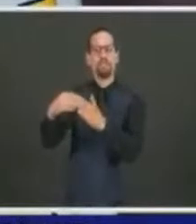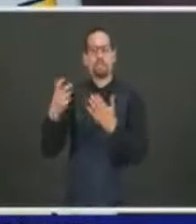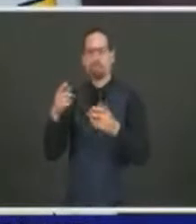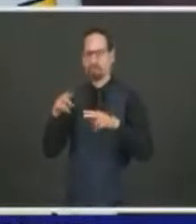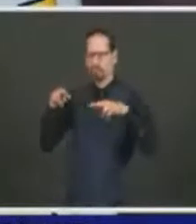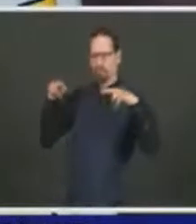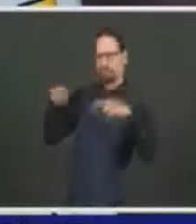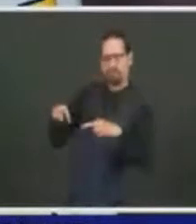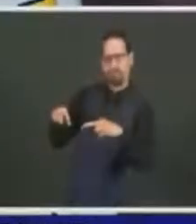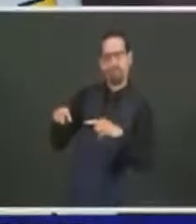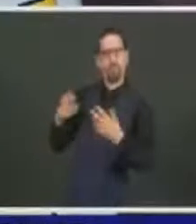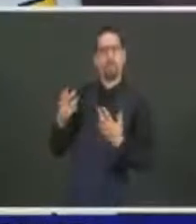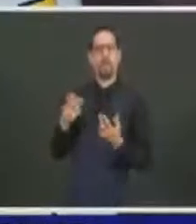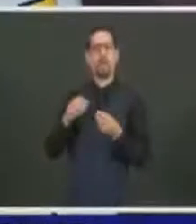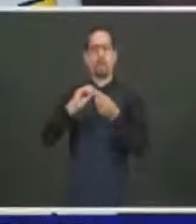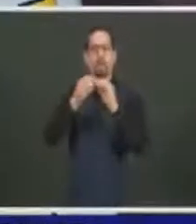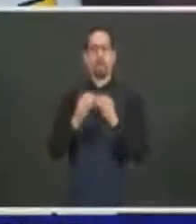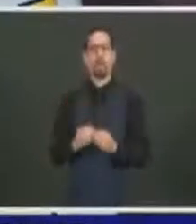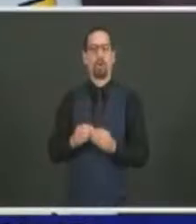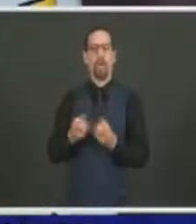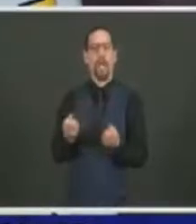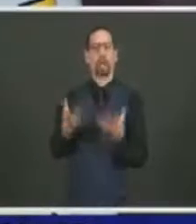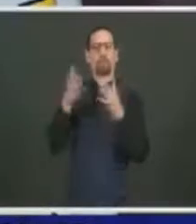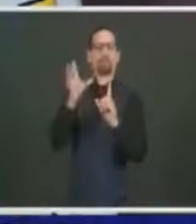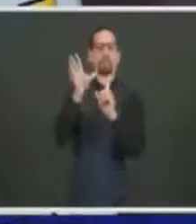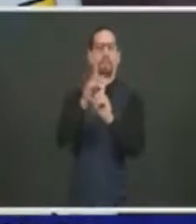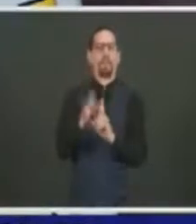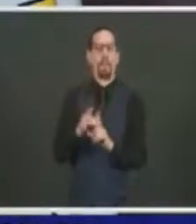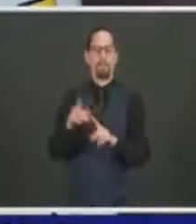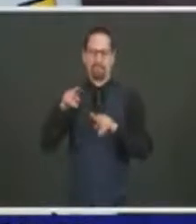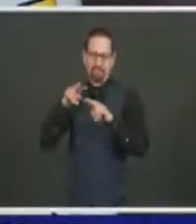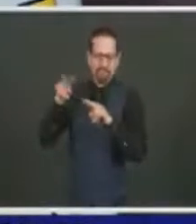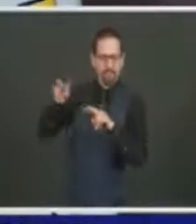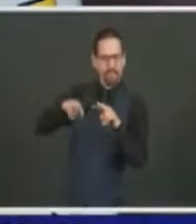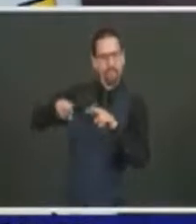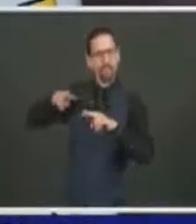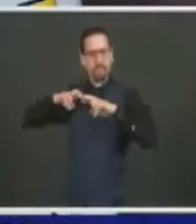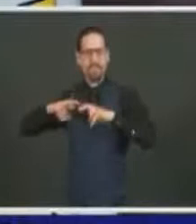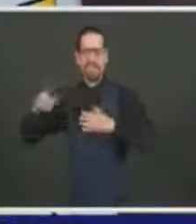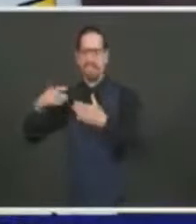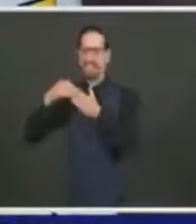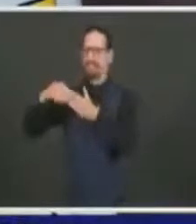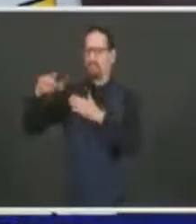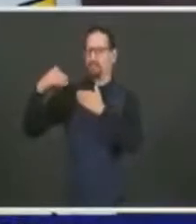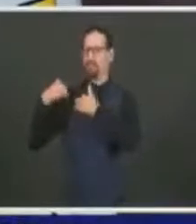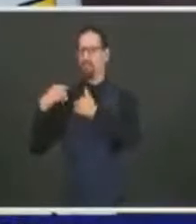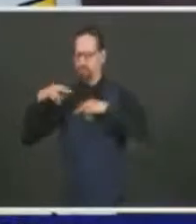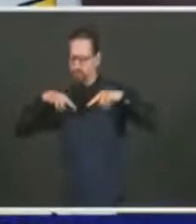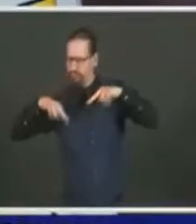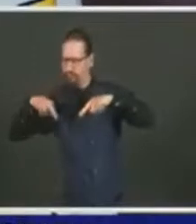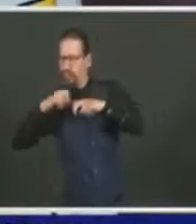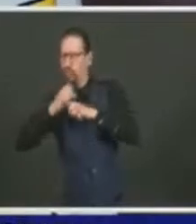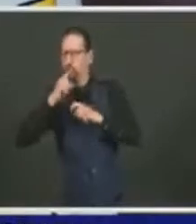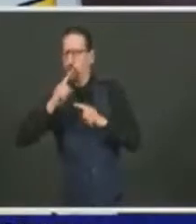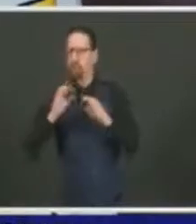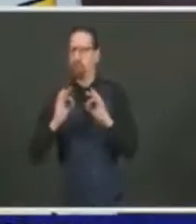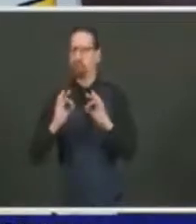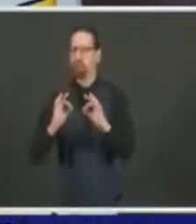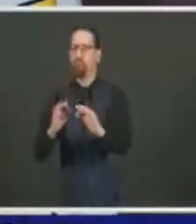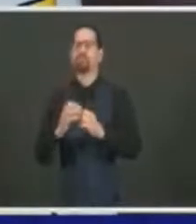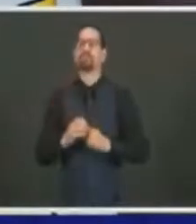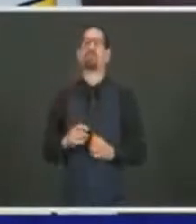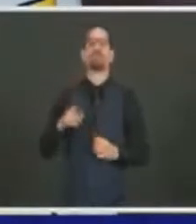positive. And when we come up with these criteria, we weren't testing enough people to feel that we could